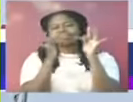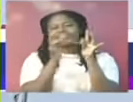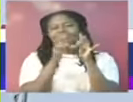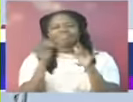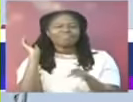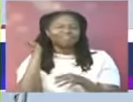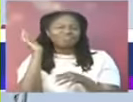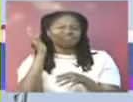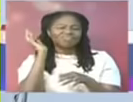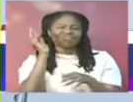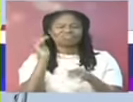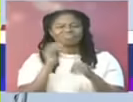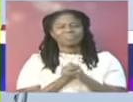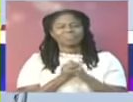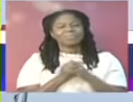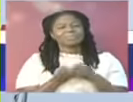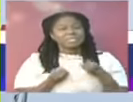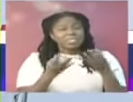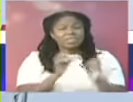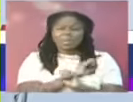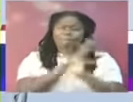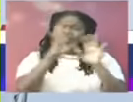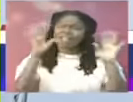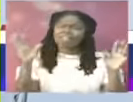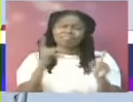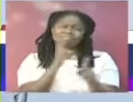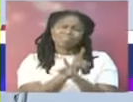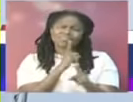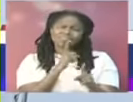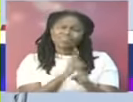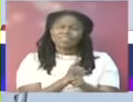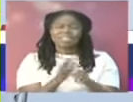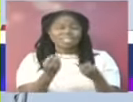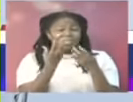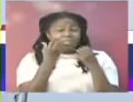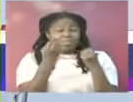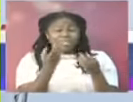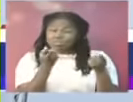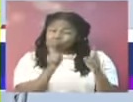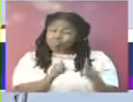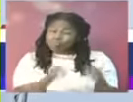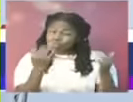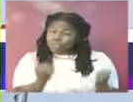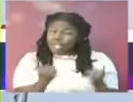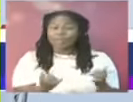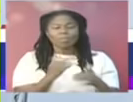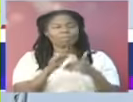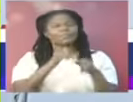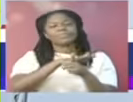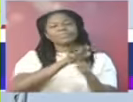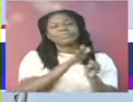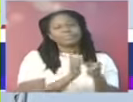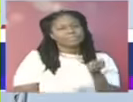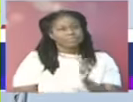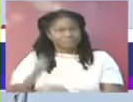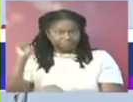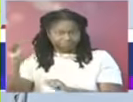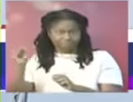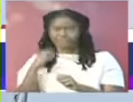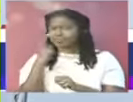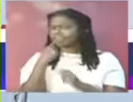we provide you with clear, accurate, and up-to-date information on the national COVID-19 response. Our panelists today